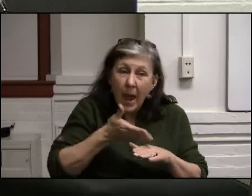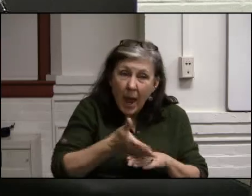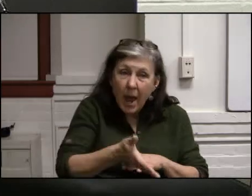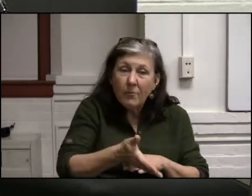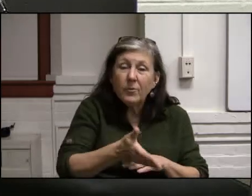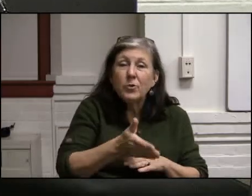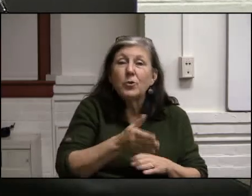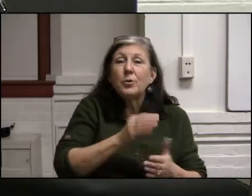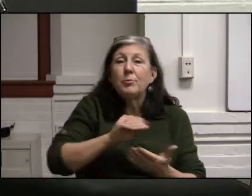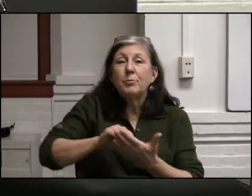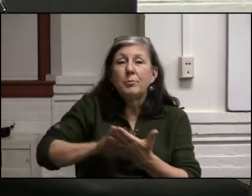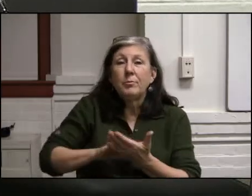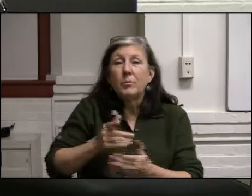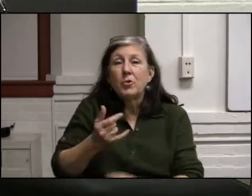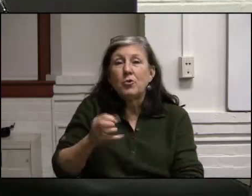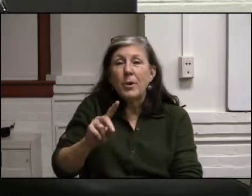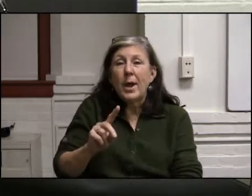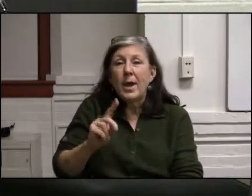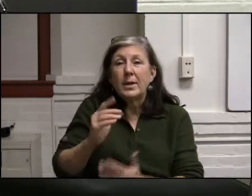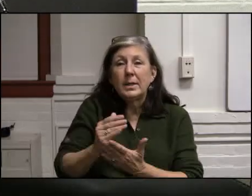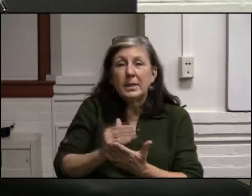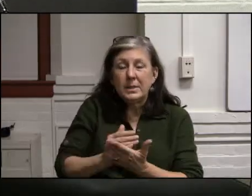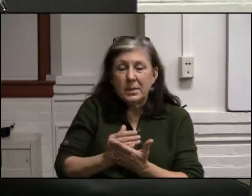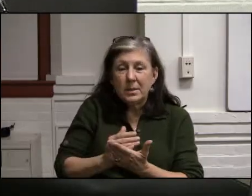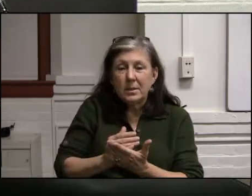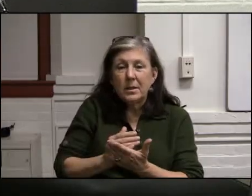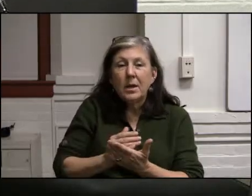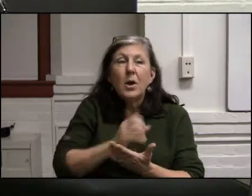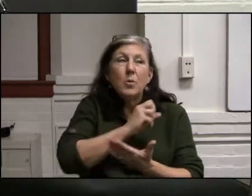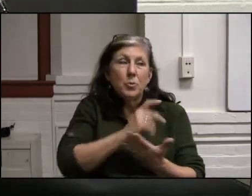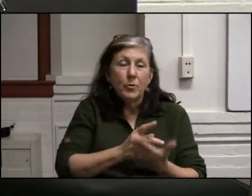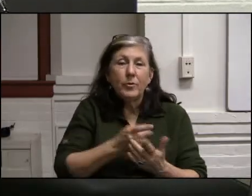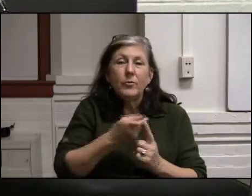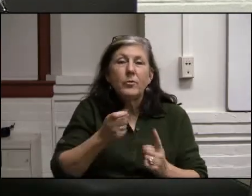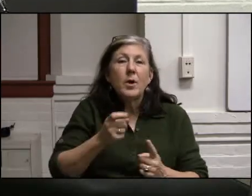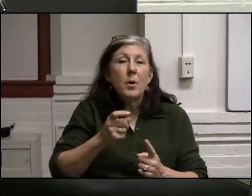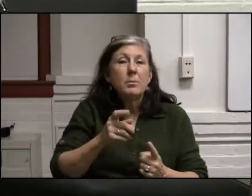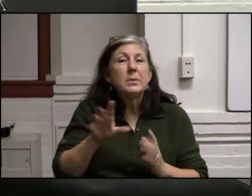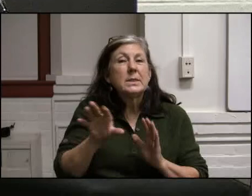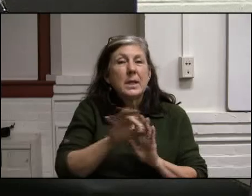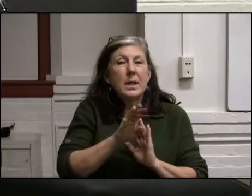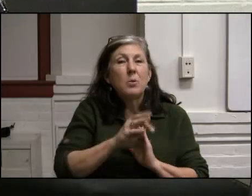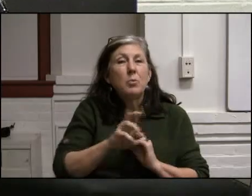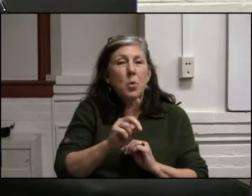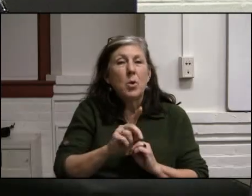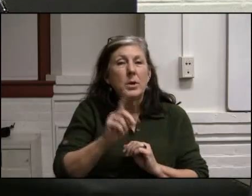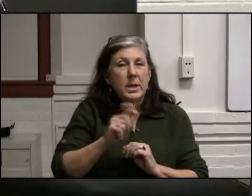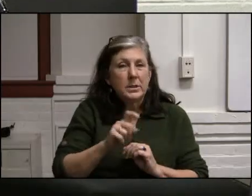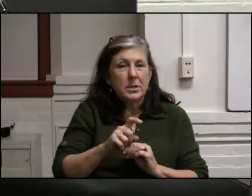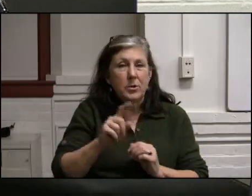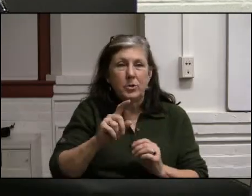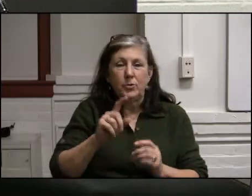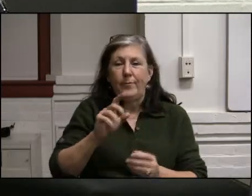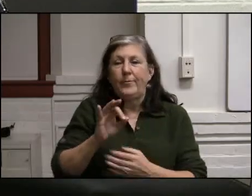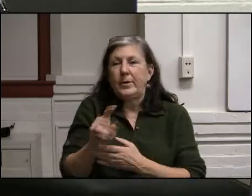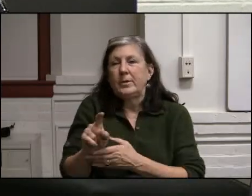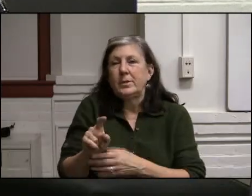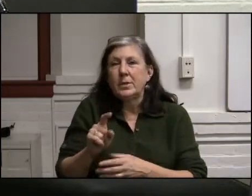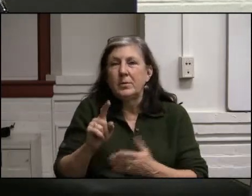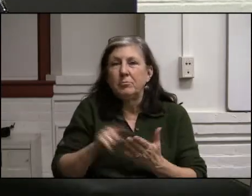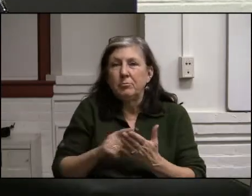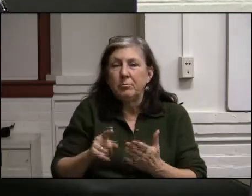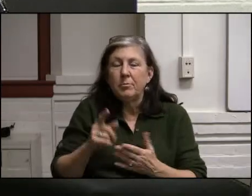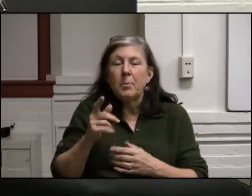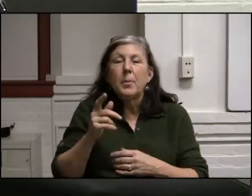grand list, the approval of the select board is necessary to make a correction. Such errors or